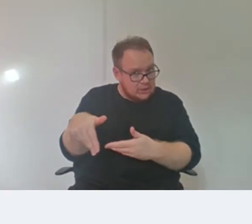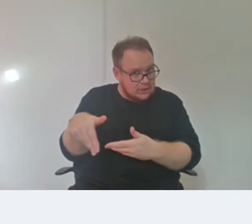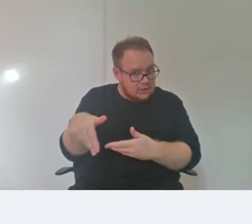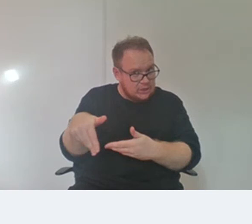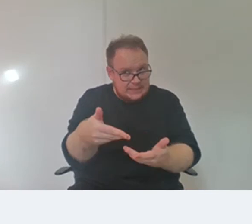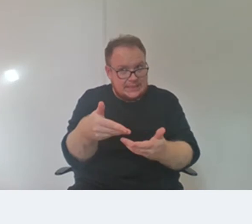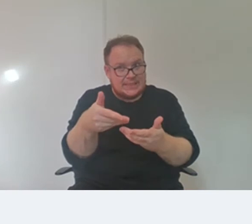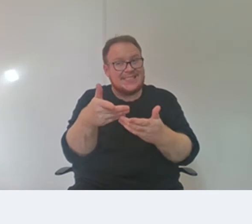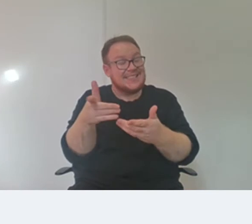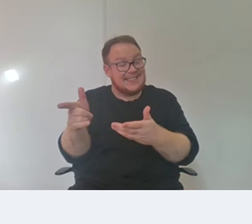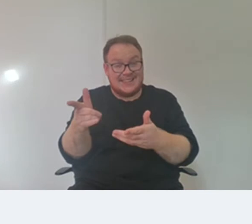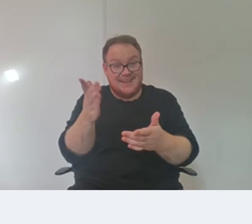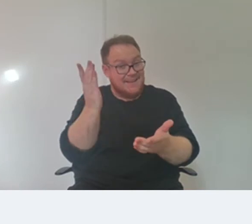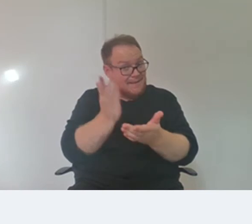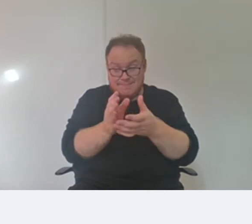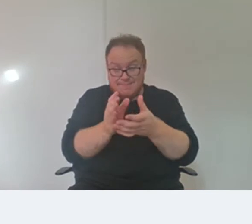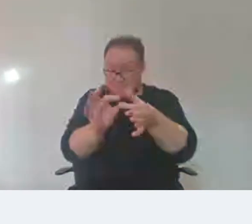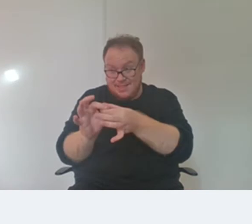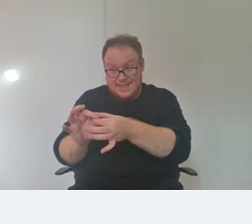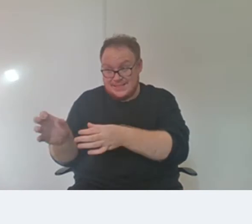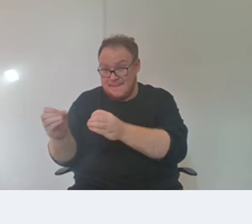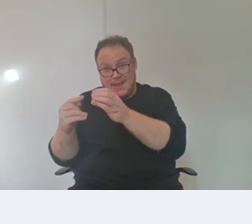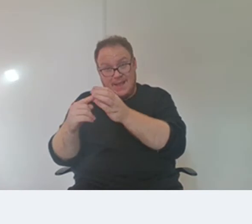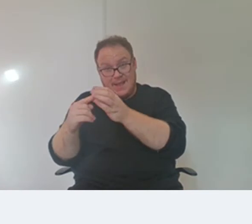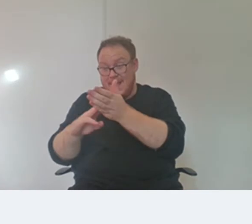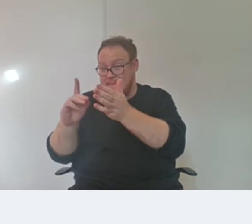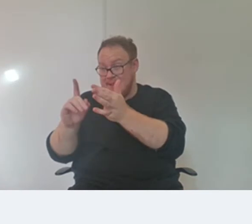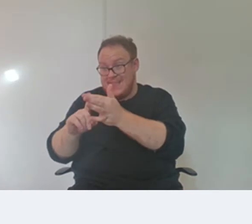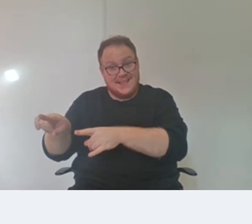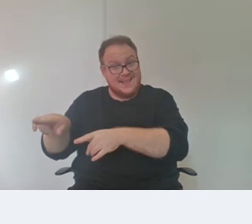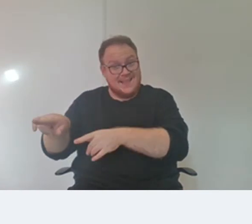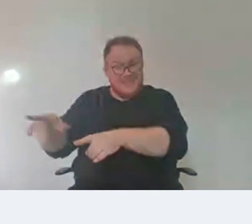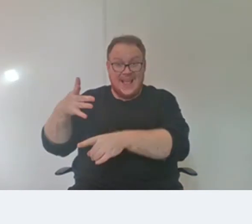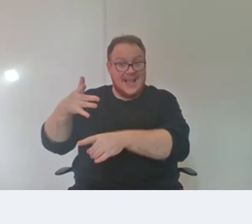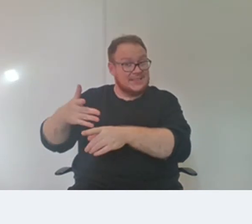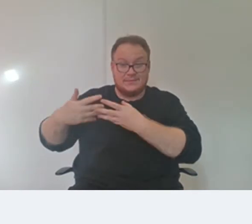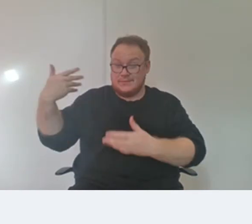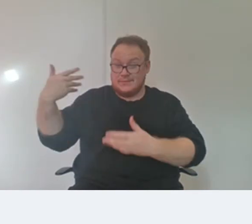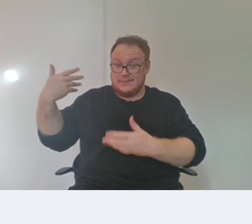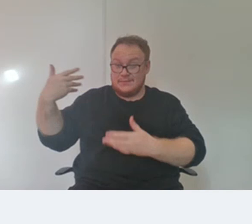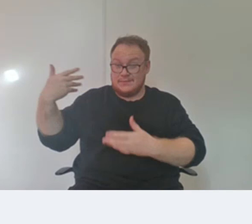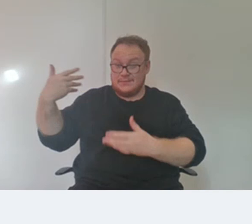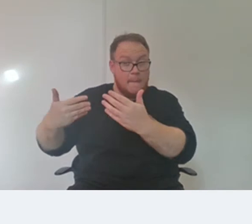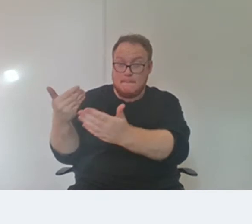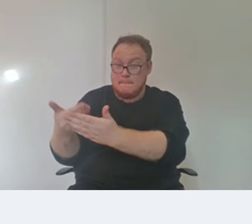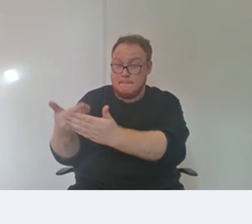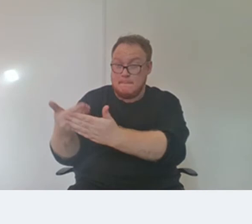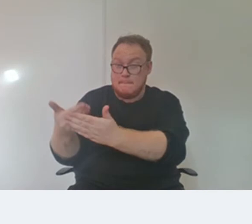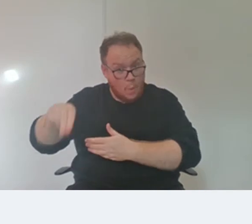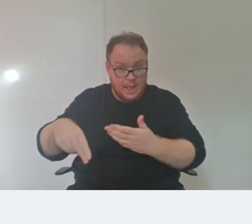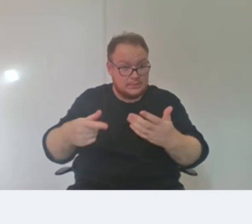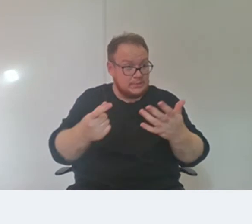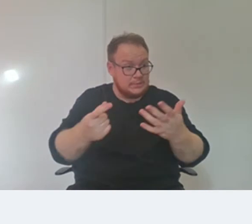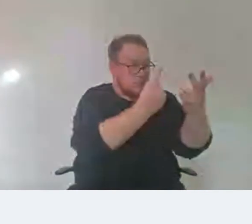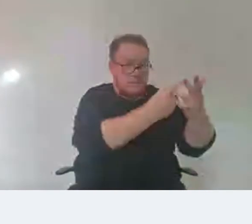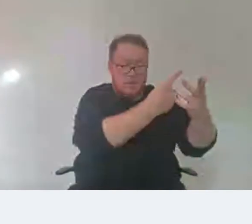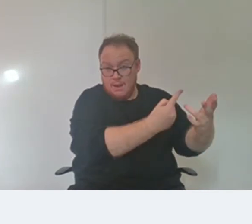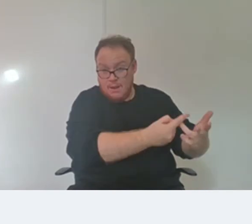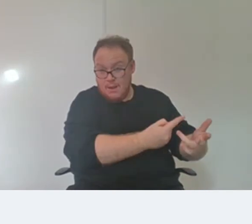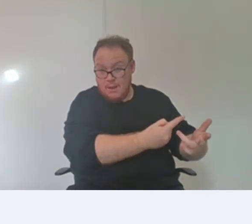amongst BAME communities that do suffer disproportionately adverse effects of